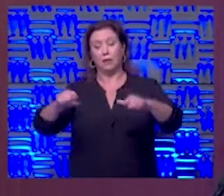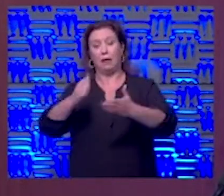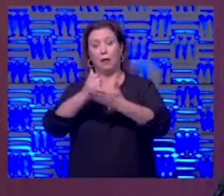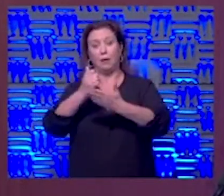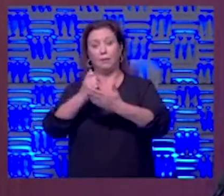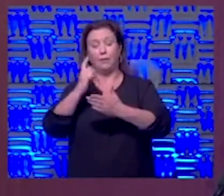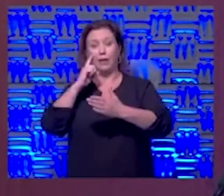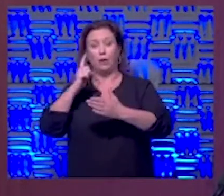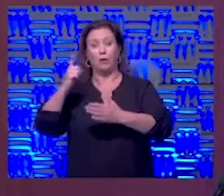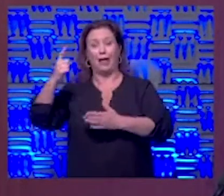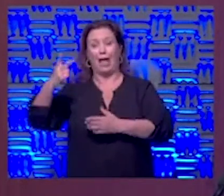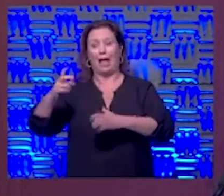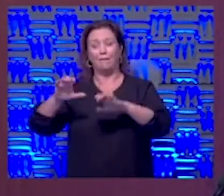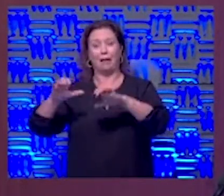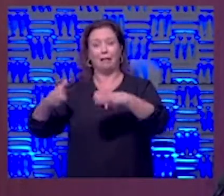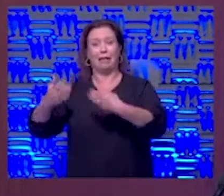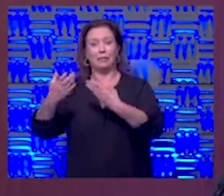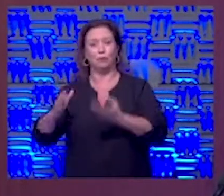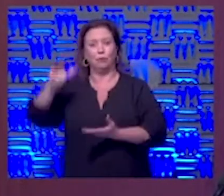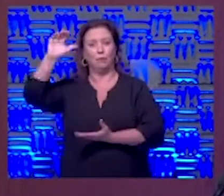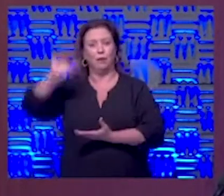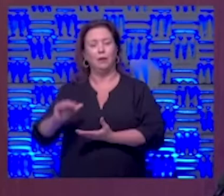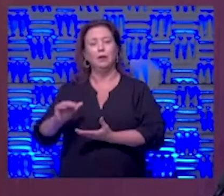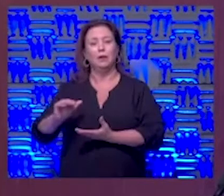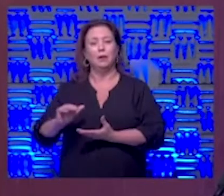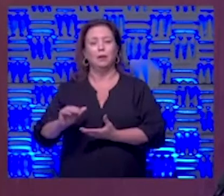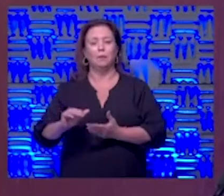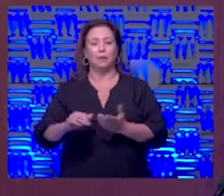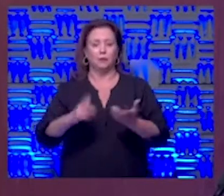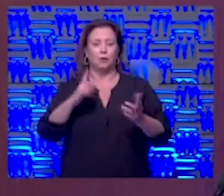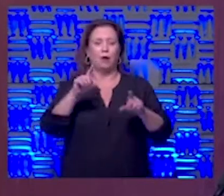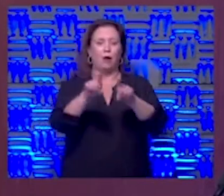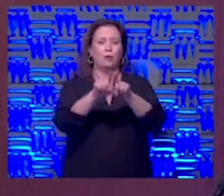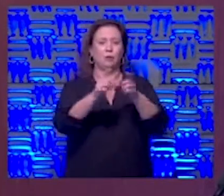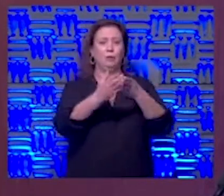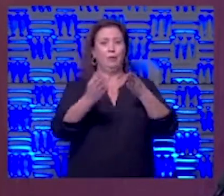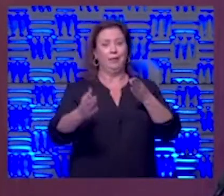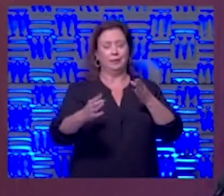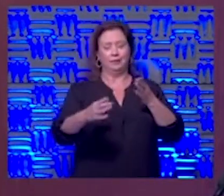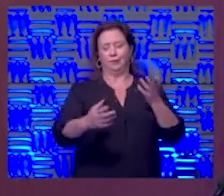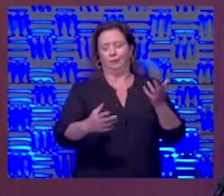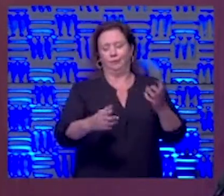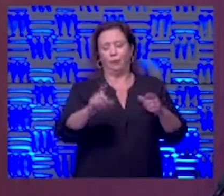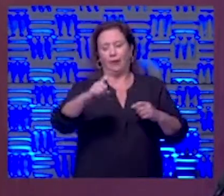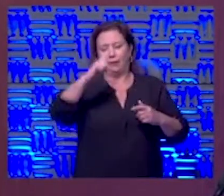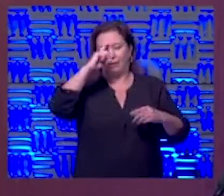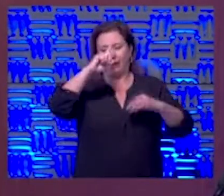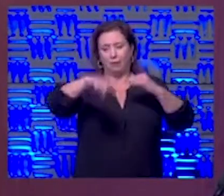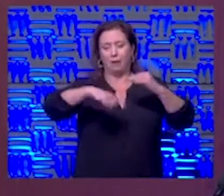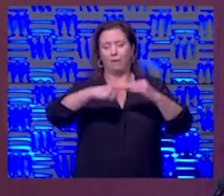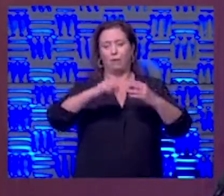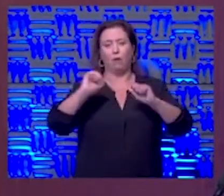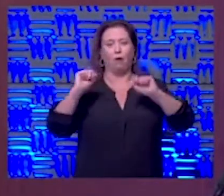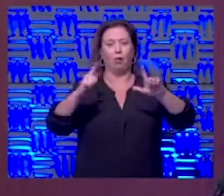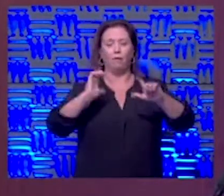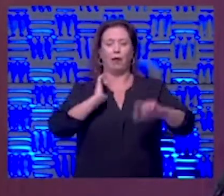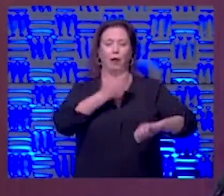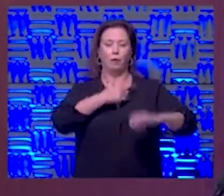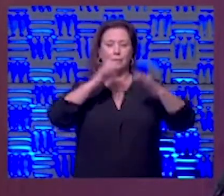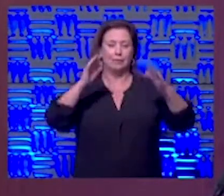to some of these half classroom sizes. But there are a lot of downstream things to consider for every decision that we make. The